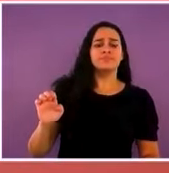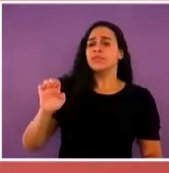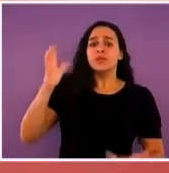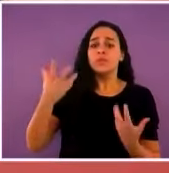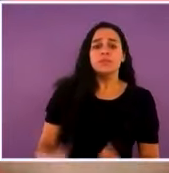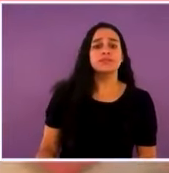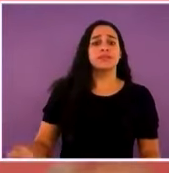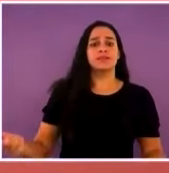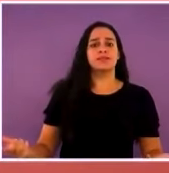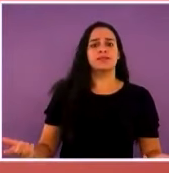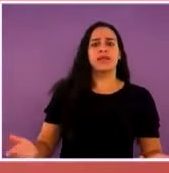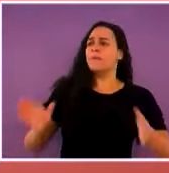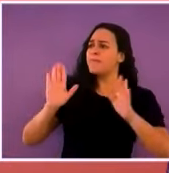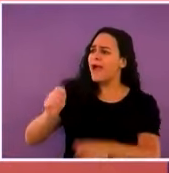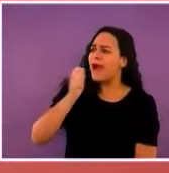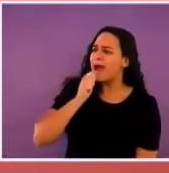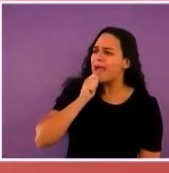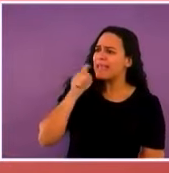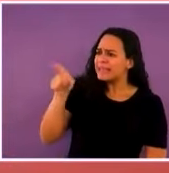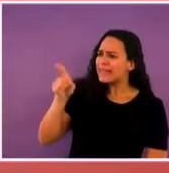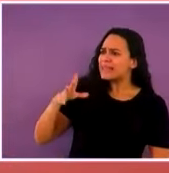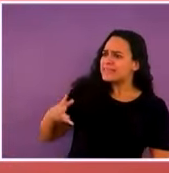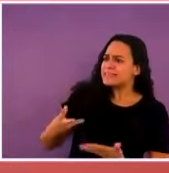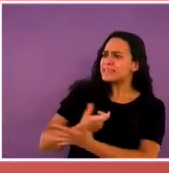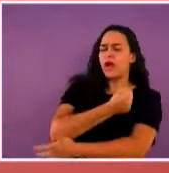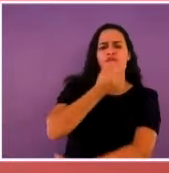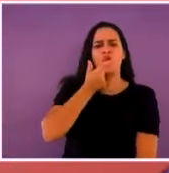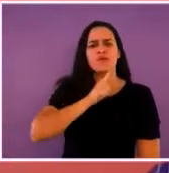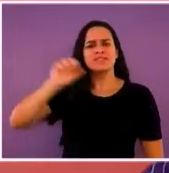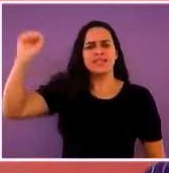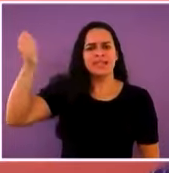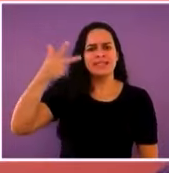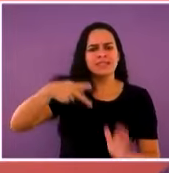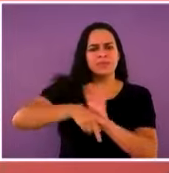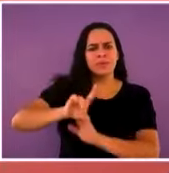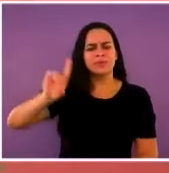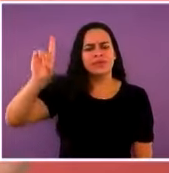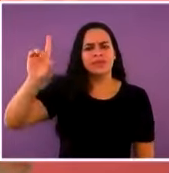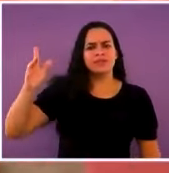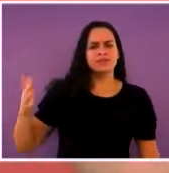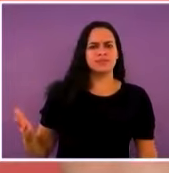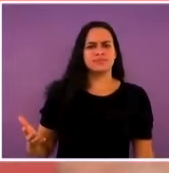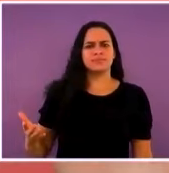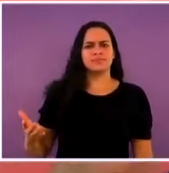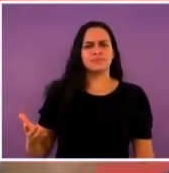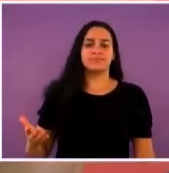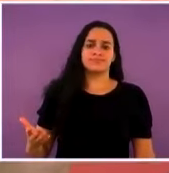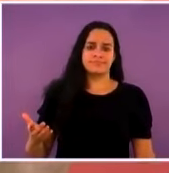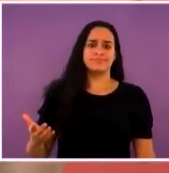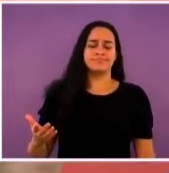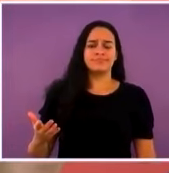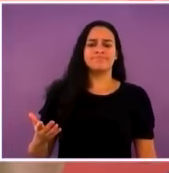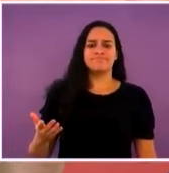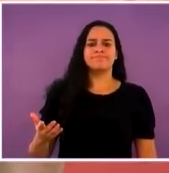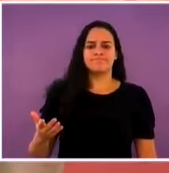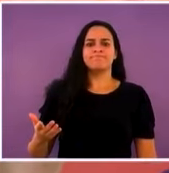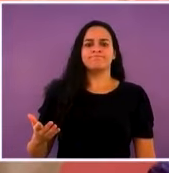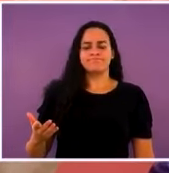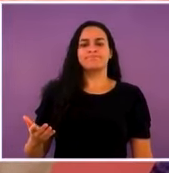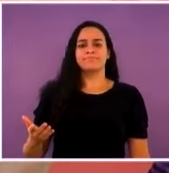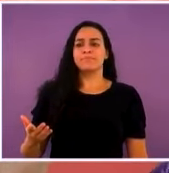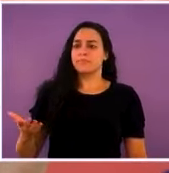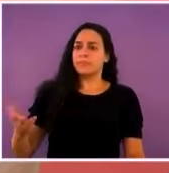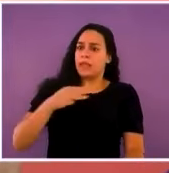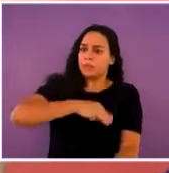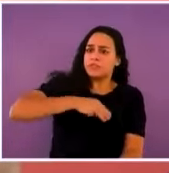the grace of God. Mas ainda assim eles são justificados pela graça de Deus. So this is mission according to Pope Francis. Isso